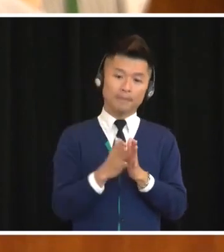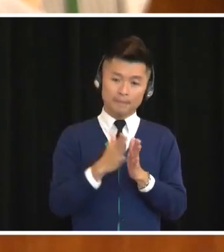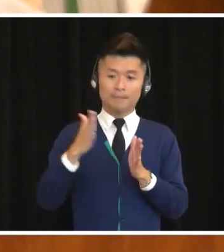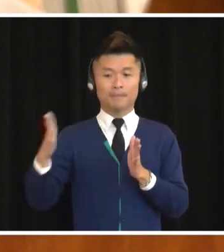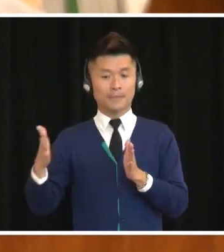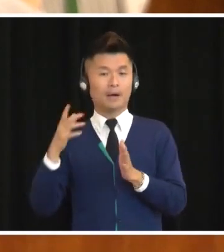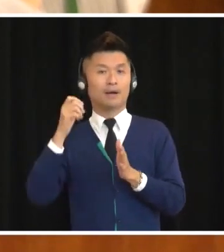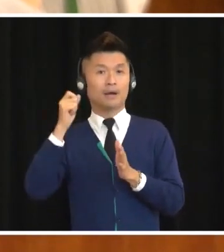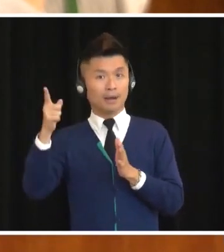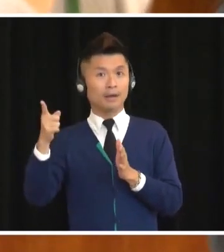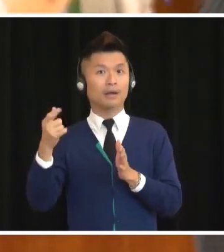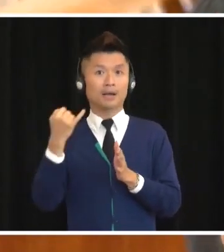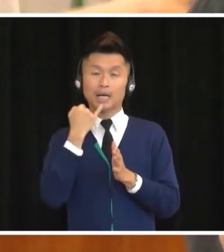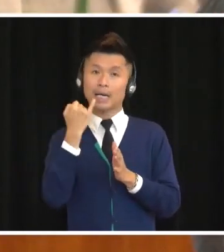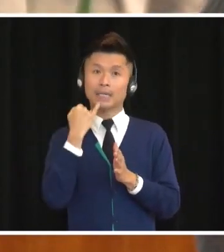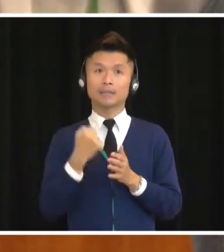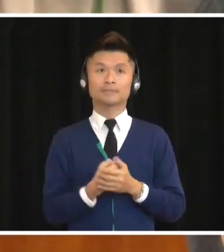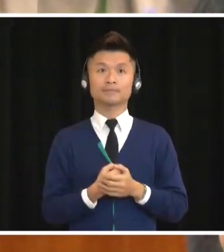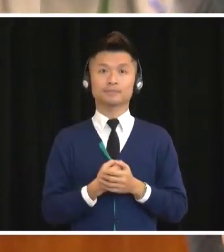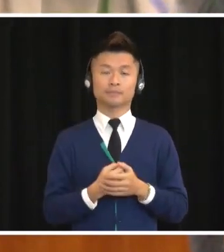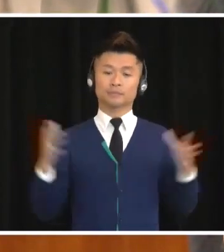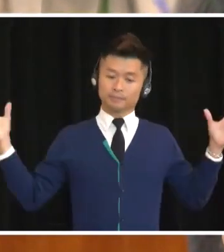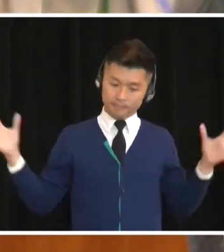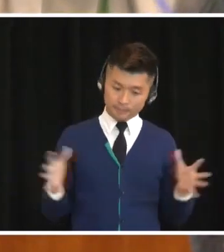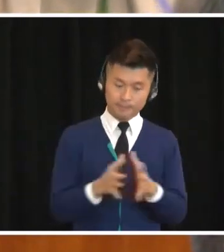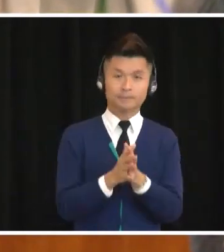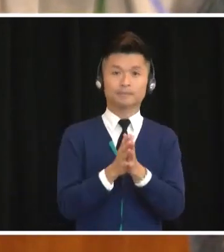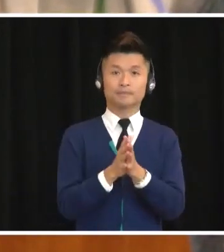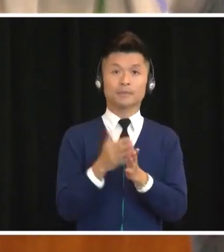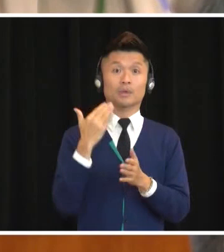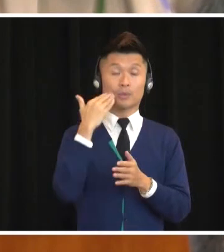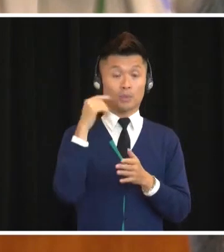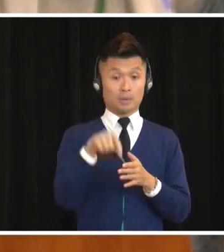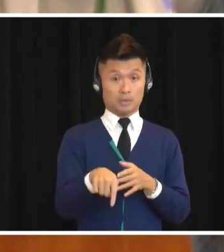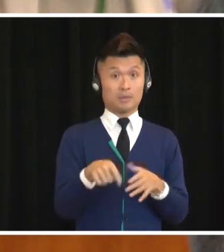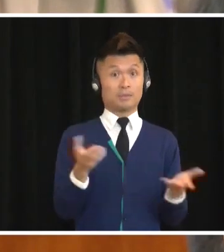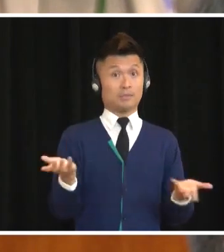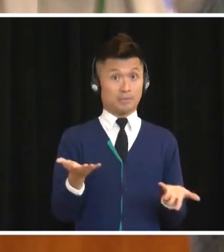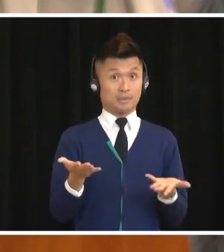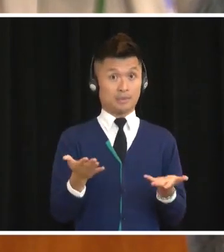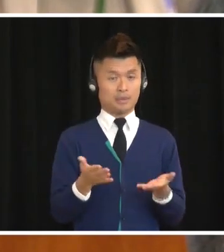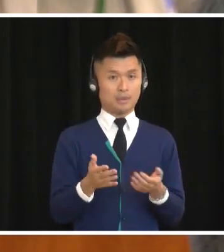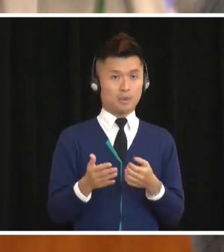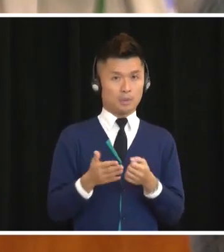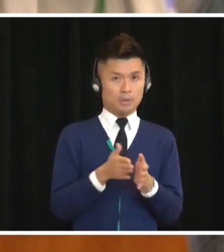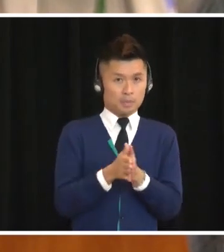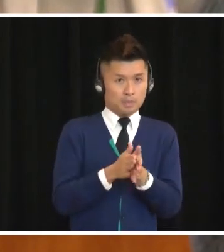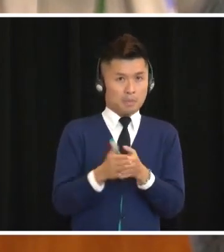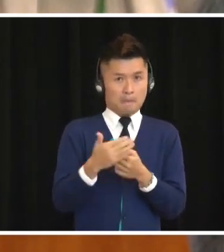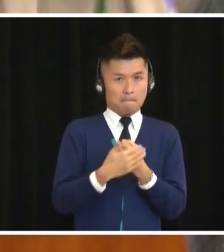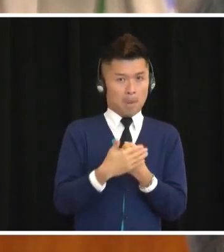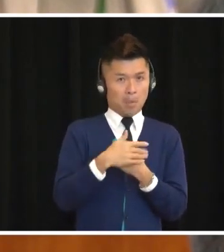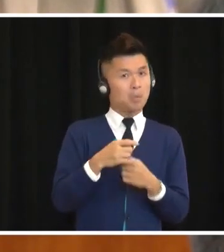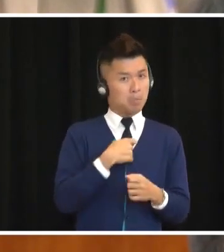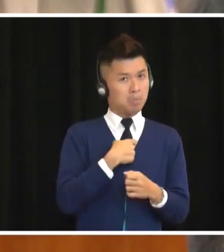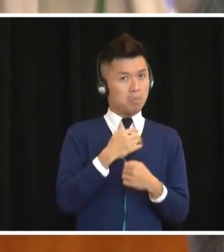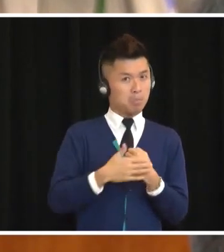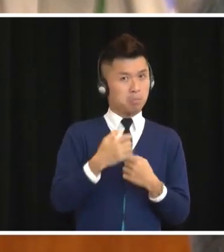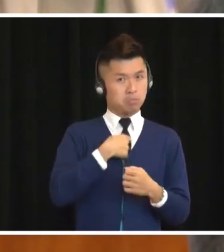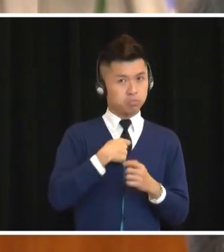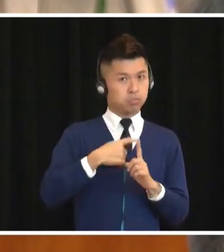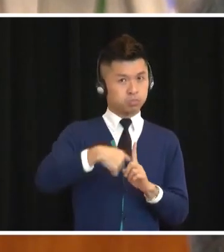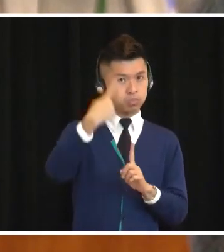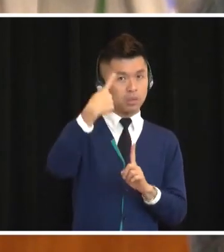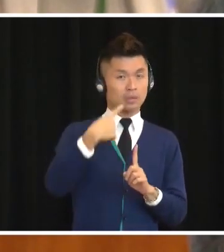of detention, and the extension again is another 1 month. So in total, if this